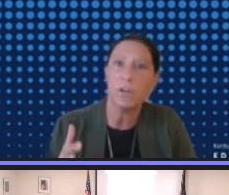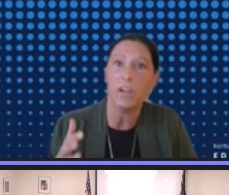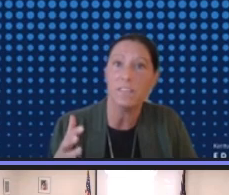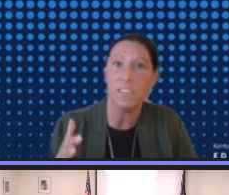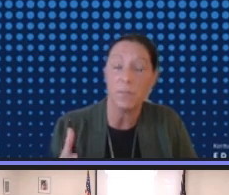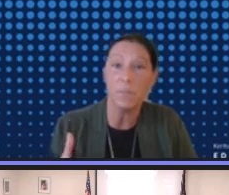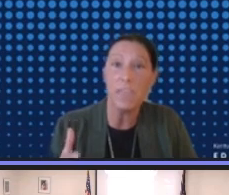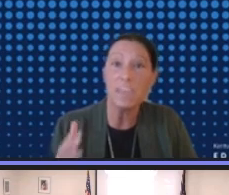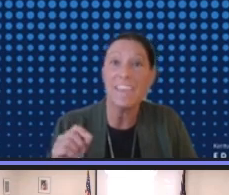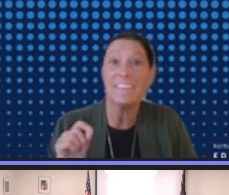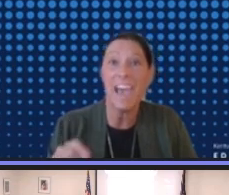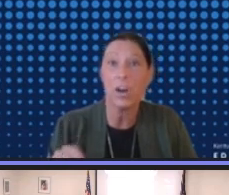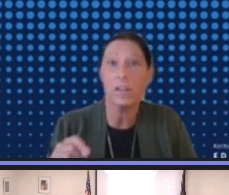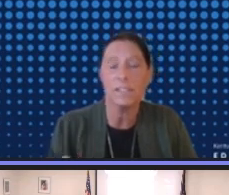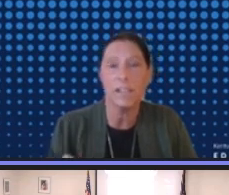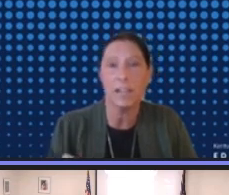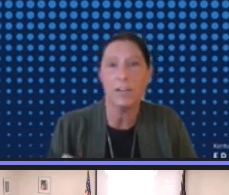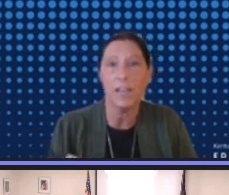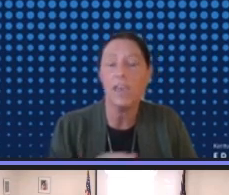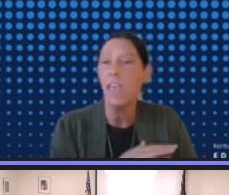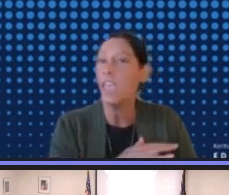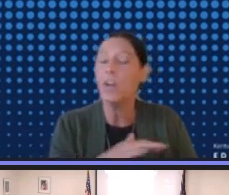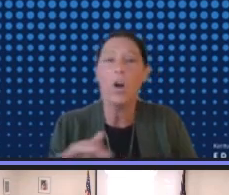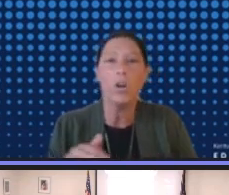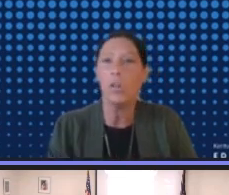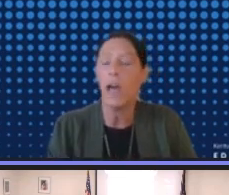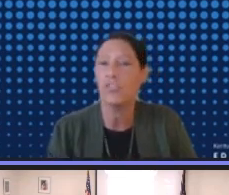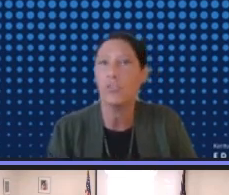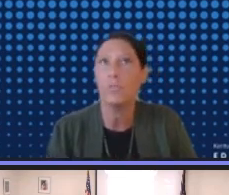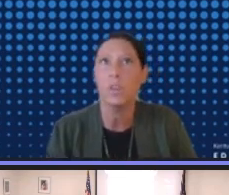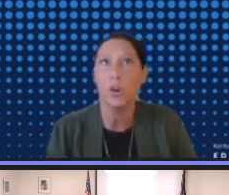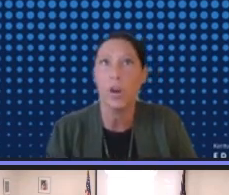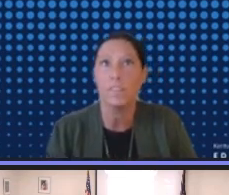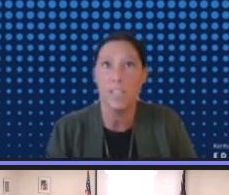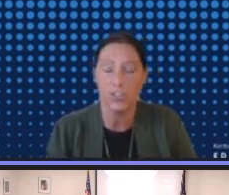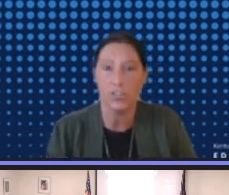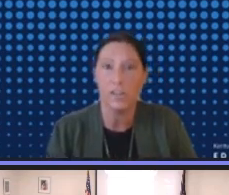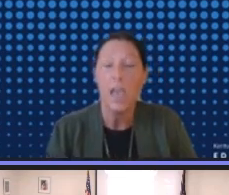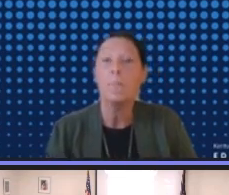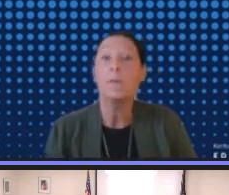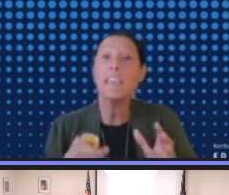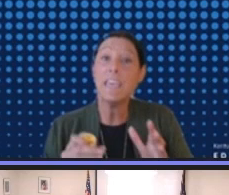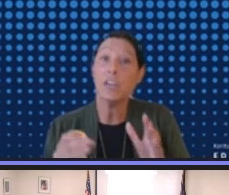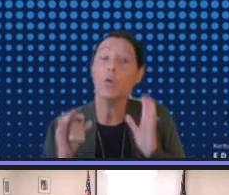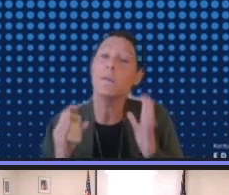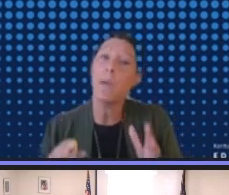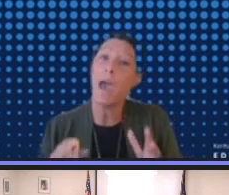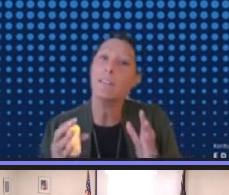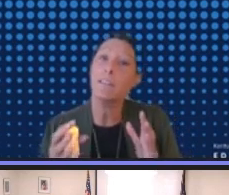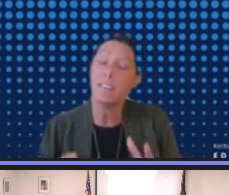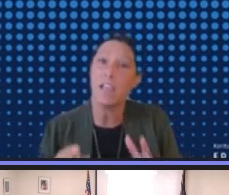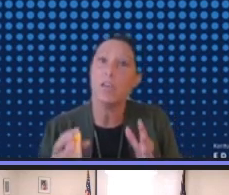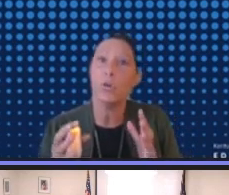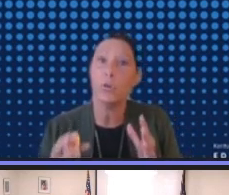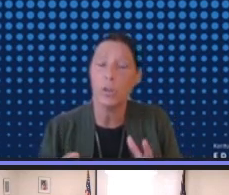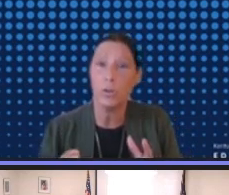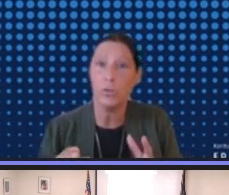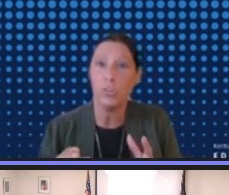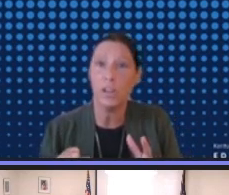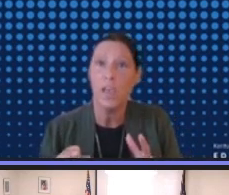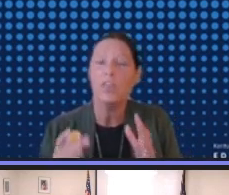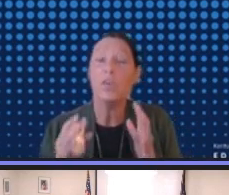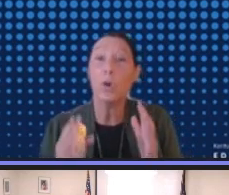student experience to be in that content area in all classrooms across the district. But again, going back to that